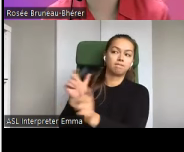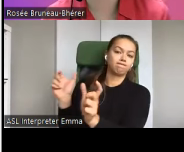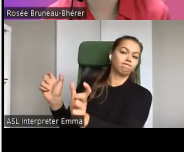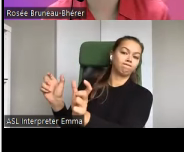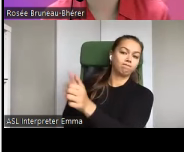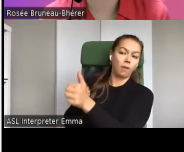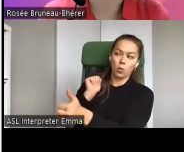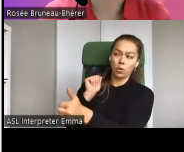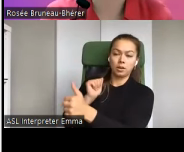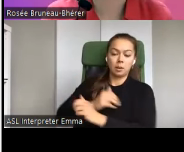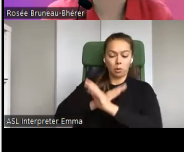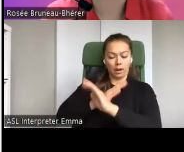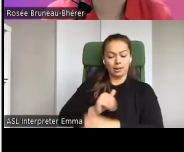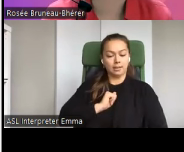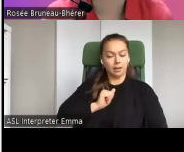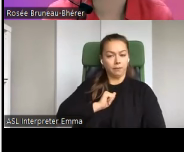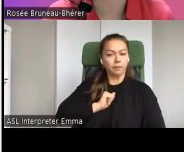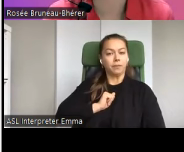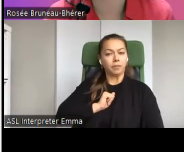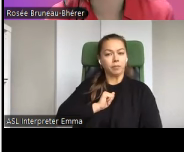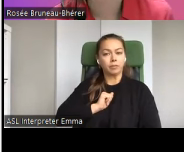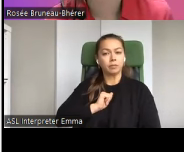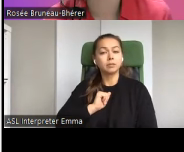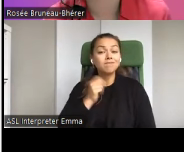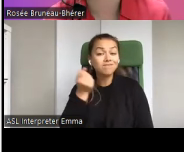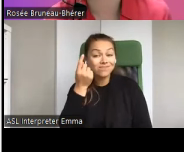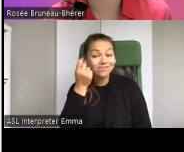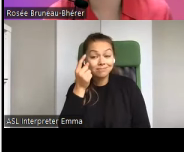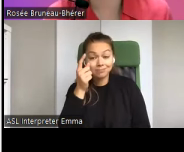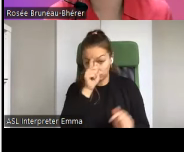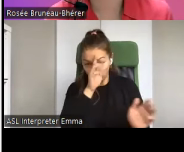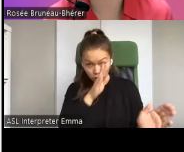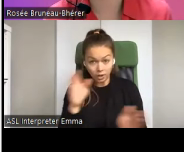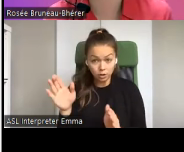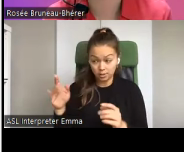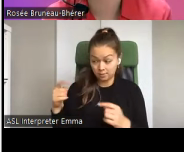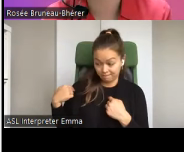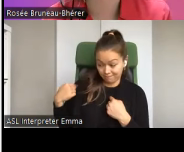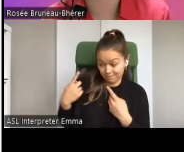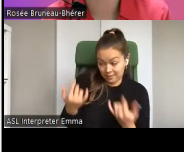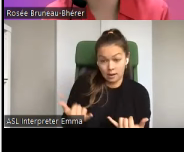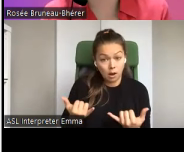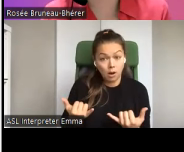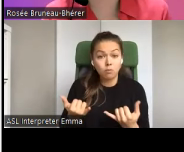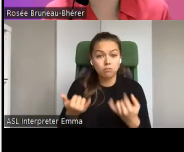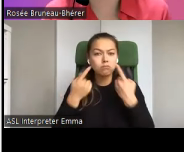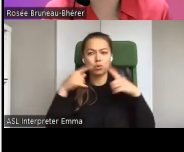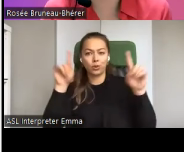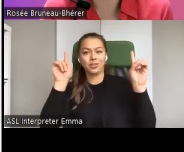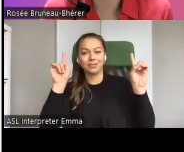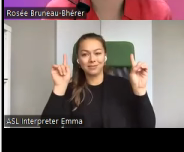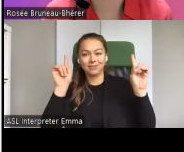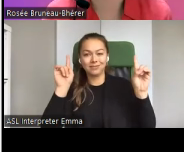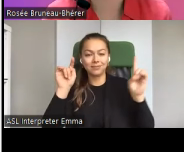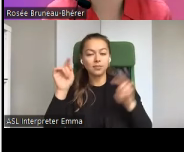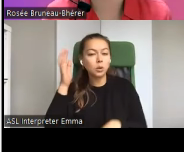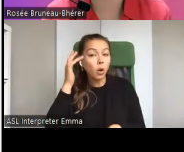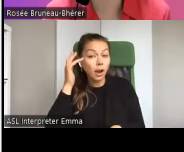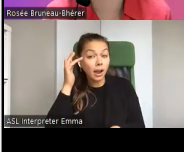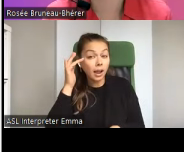again. And these strategies have served him until now, because his difficult behaviors